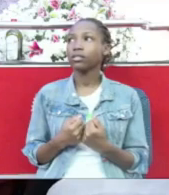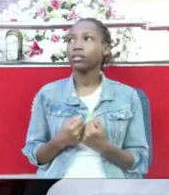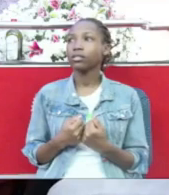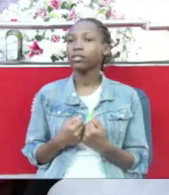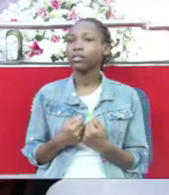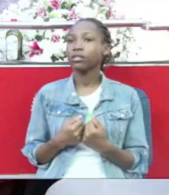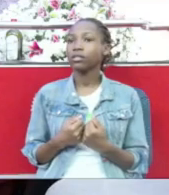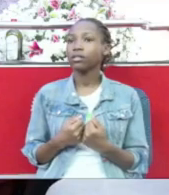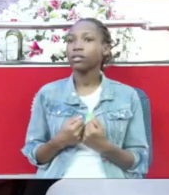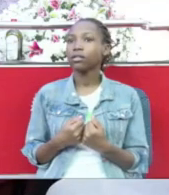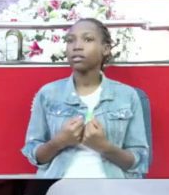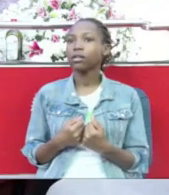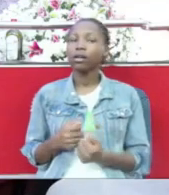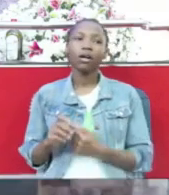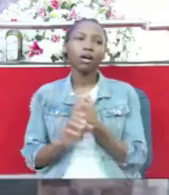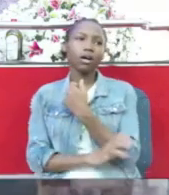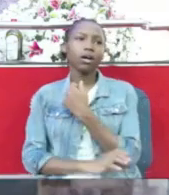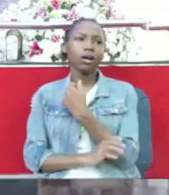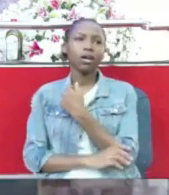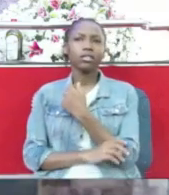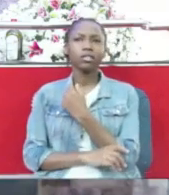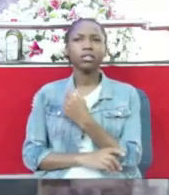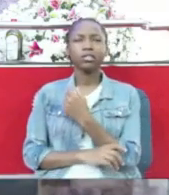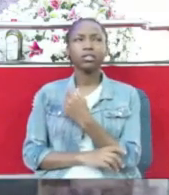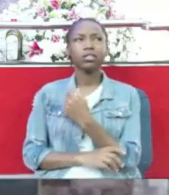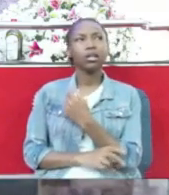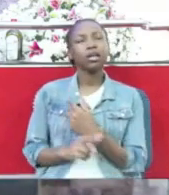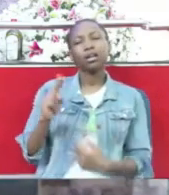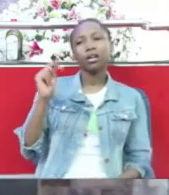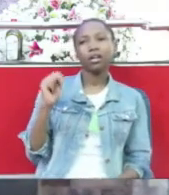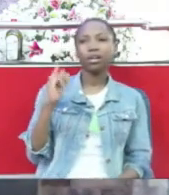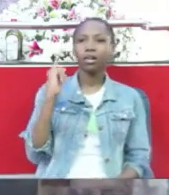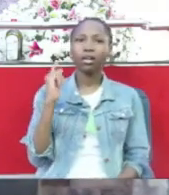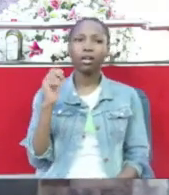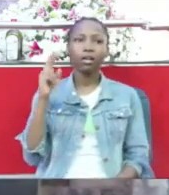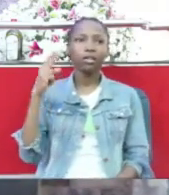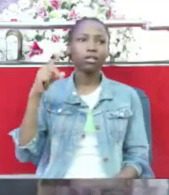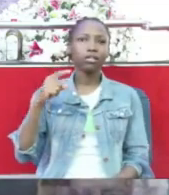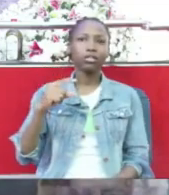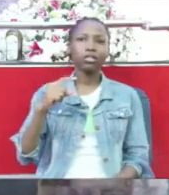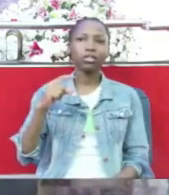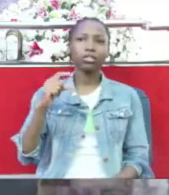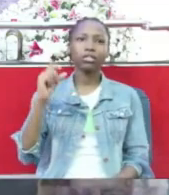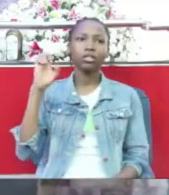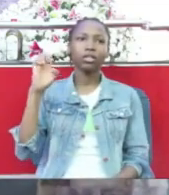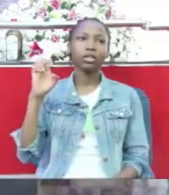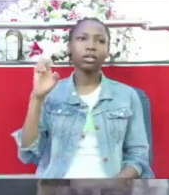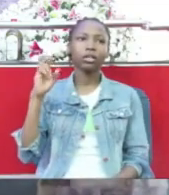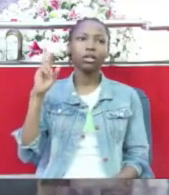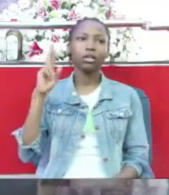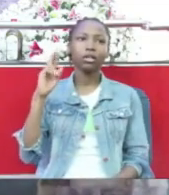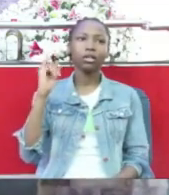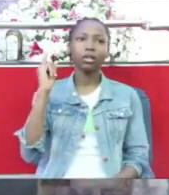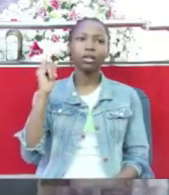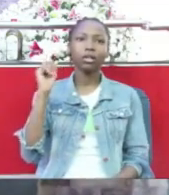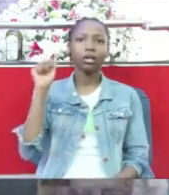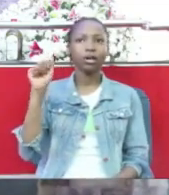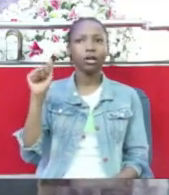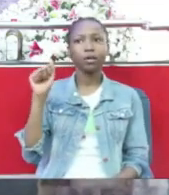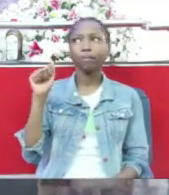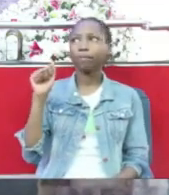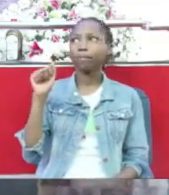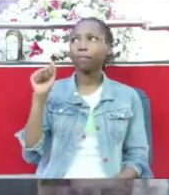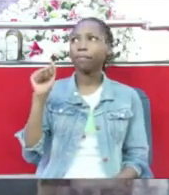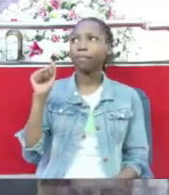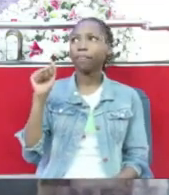like Nigeria have a vast youth. Kama Nigeria wako na vijana wengi sana. But political instability, Boko Haram and the rest, yeah? Lakini mambo ya